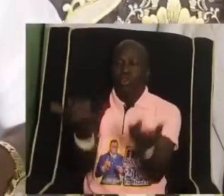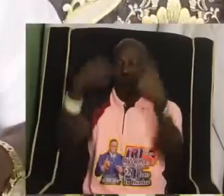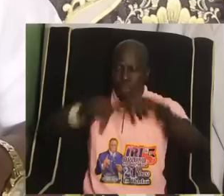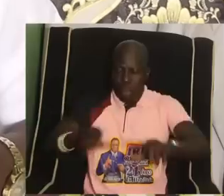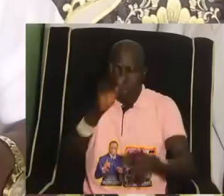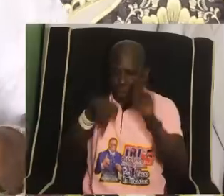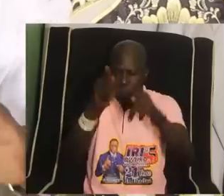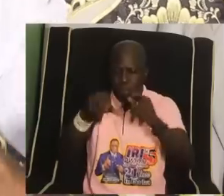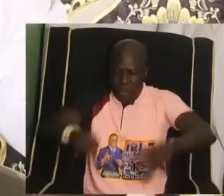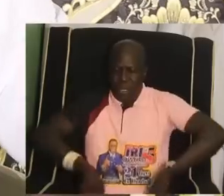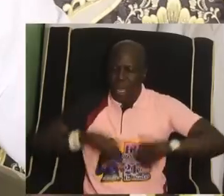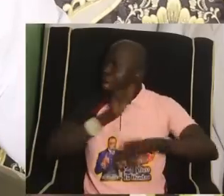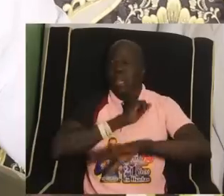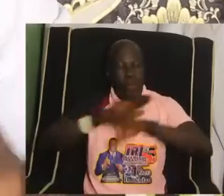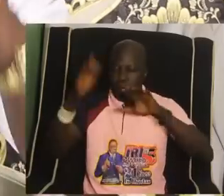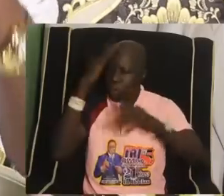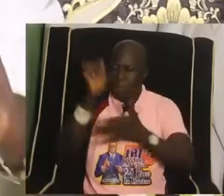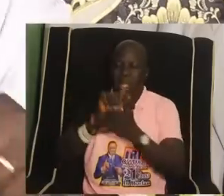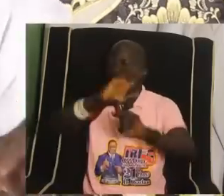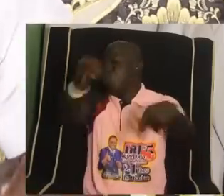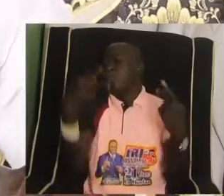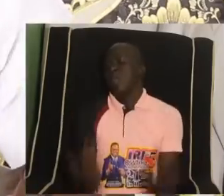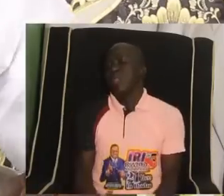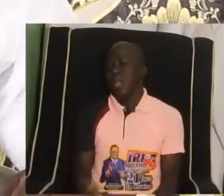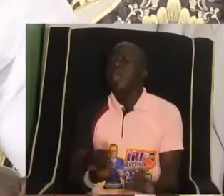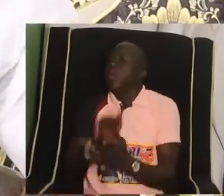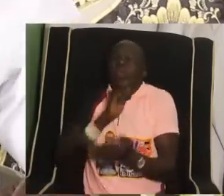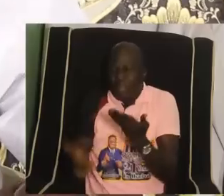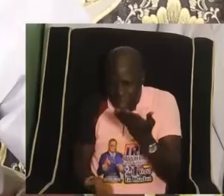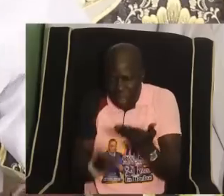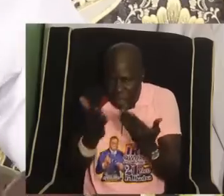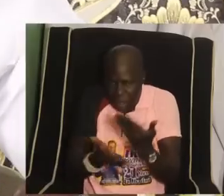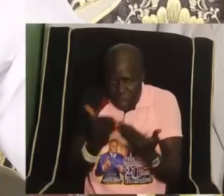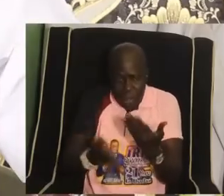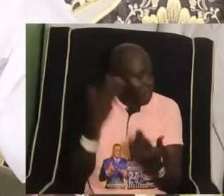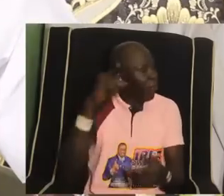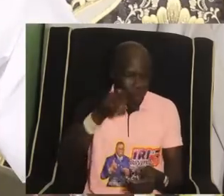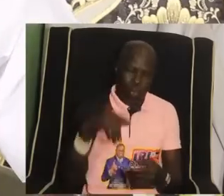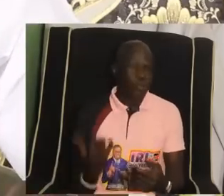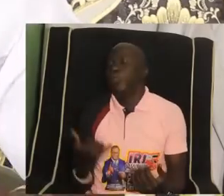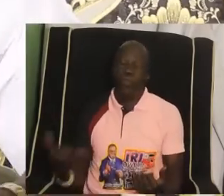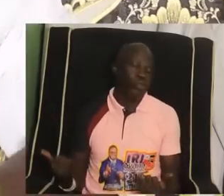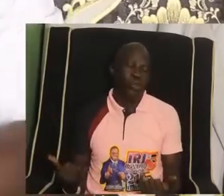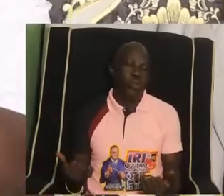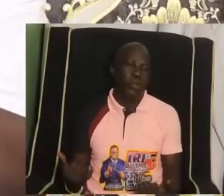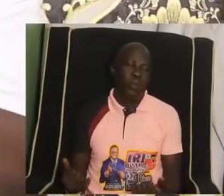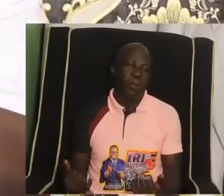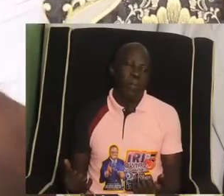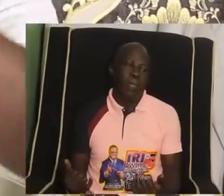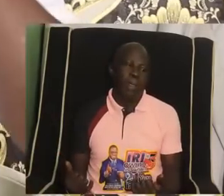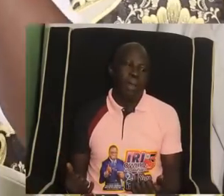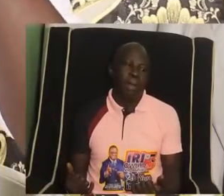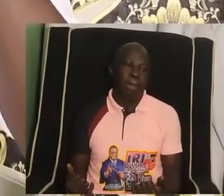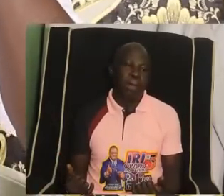comes to people's lives. Me ma koko to wa bayi. I don't know the period you may be right. O ma de Olorun ju be lo ti. It will be easier for you. Now